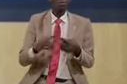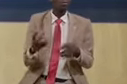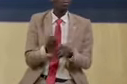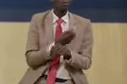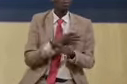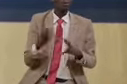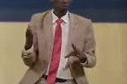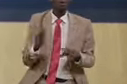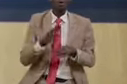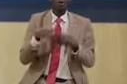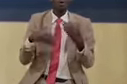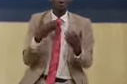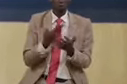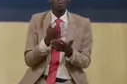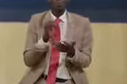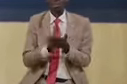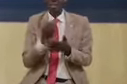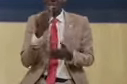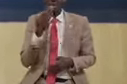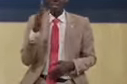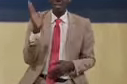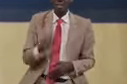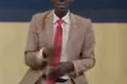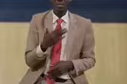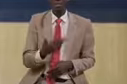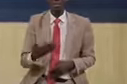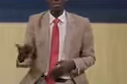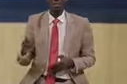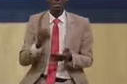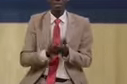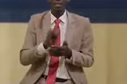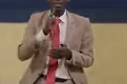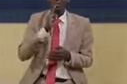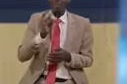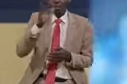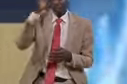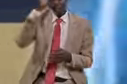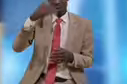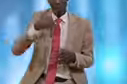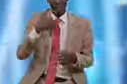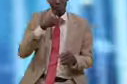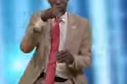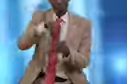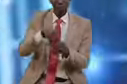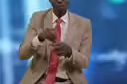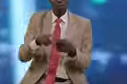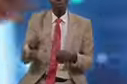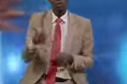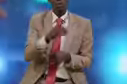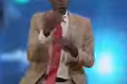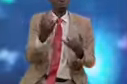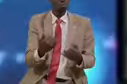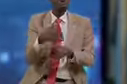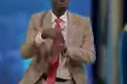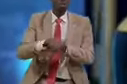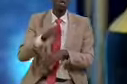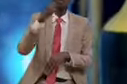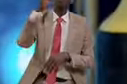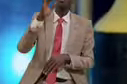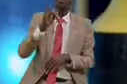that evil sin, the deposit of the devil. Tonight, God is able to